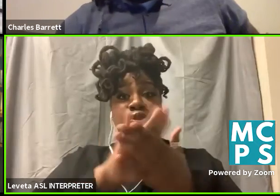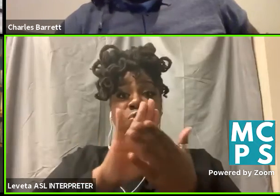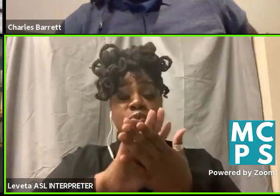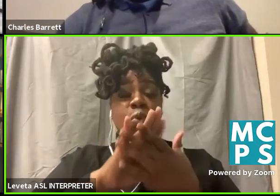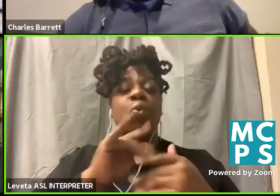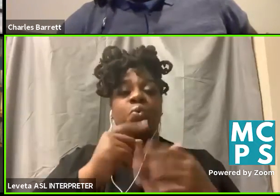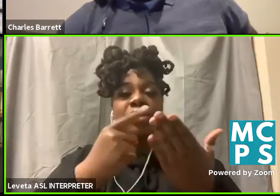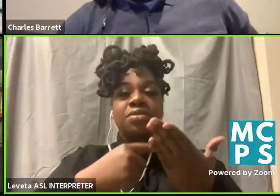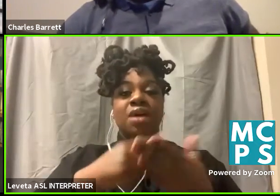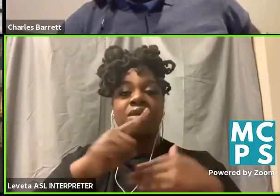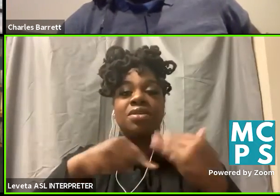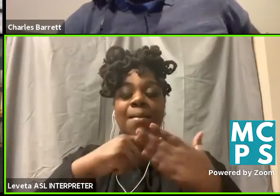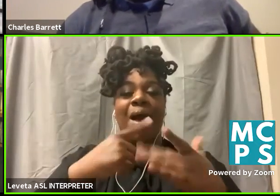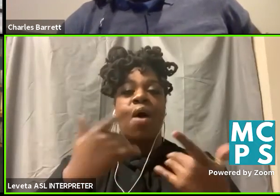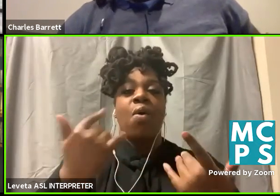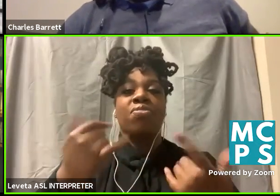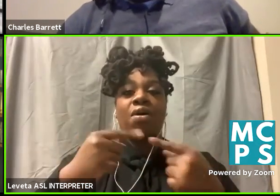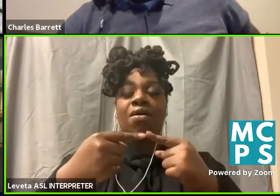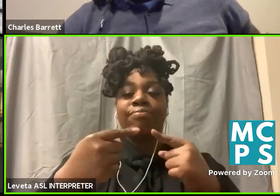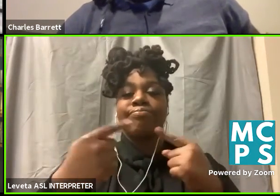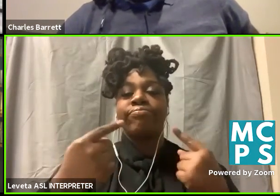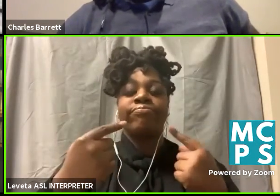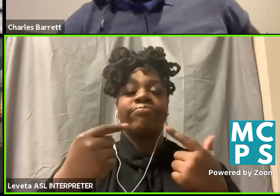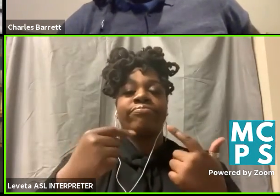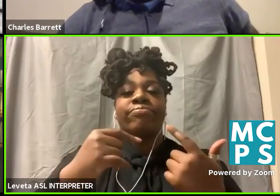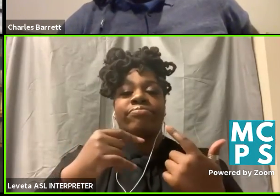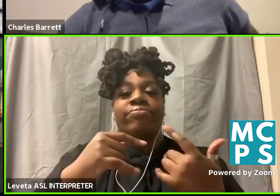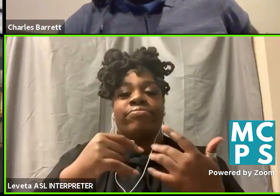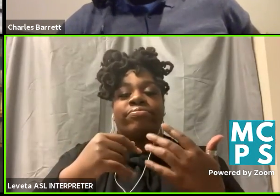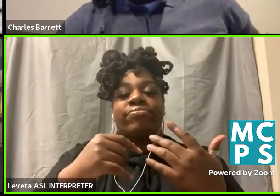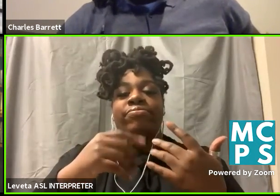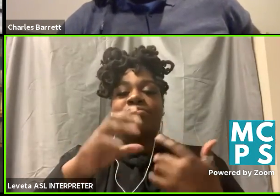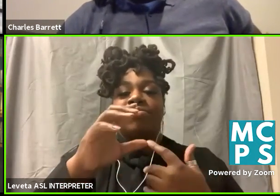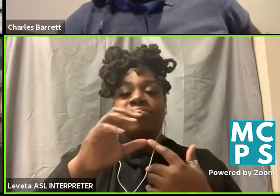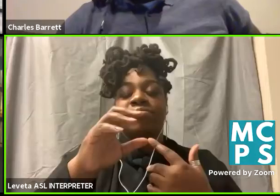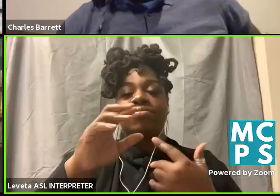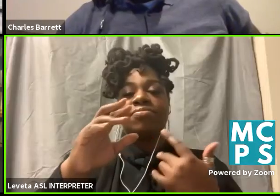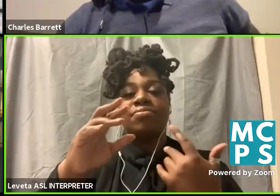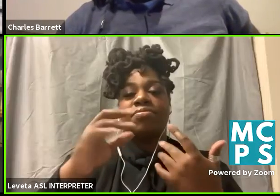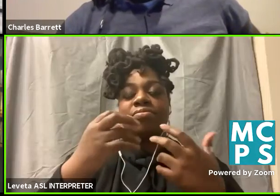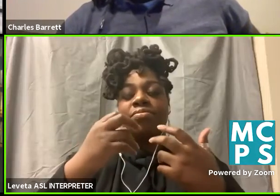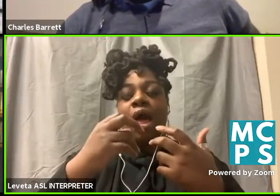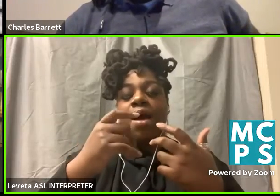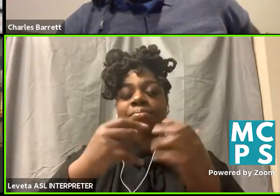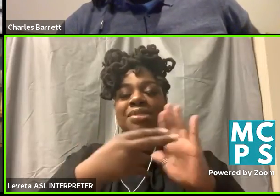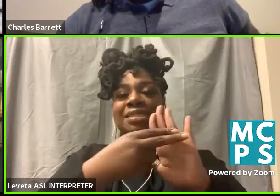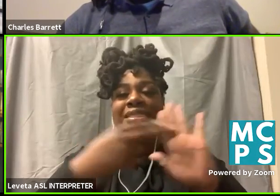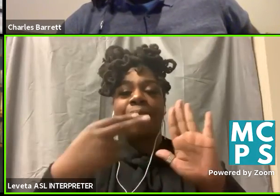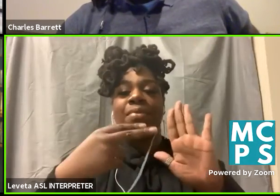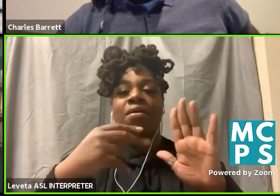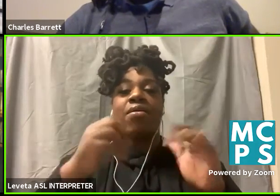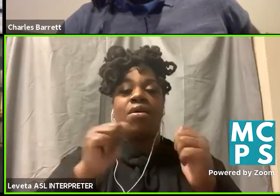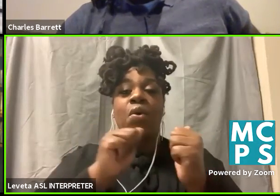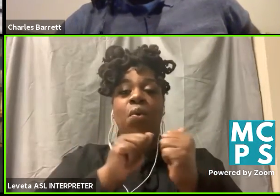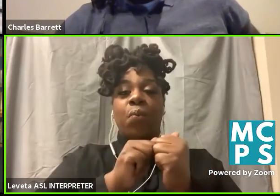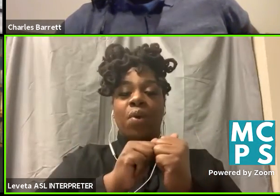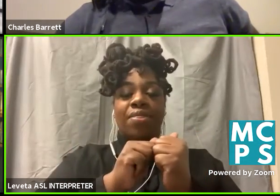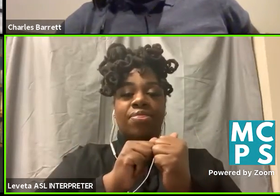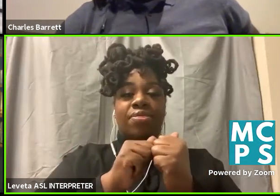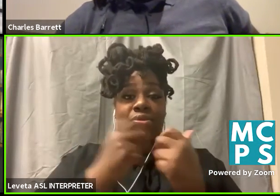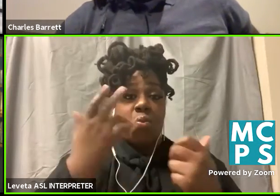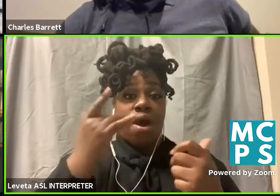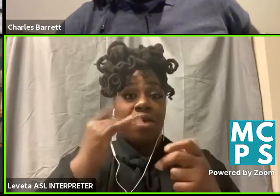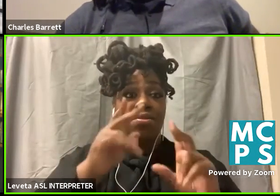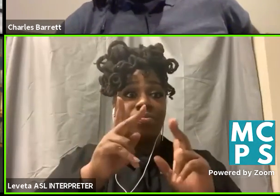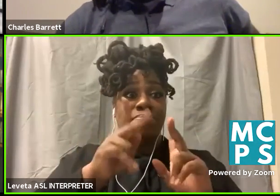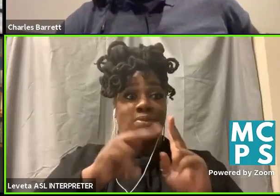effect of the stigma and discrimination that takes place as to why these individuals want to kill themselves. But let